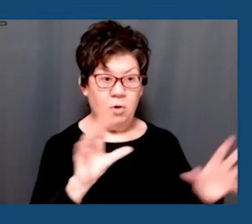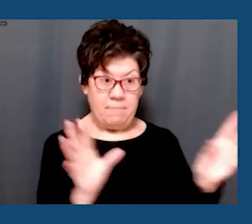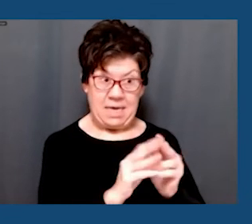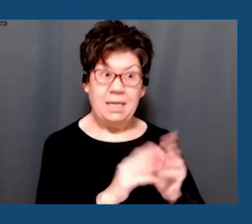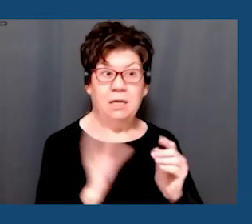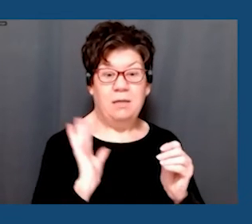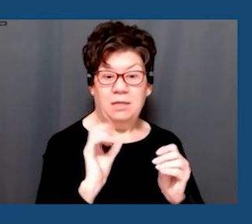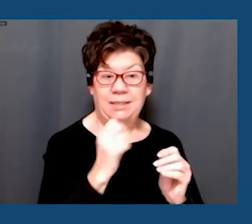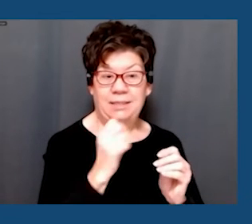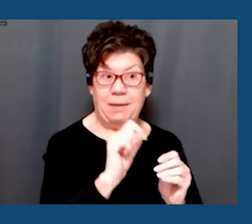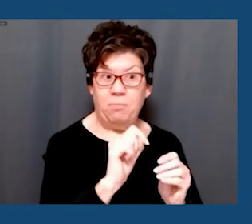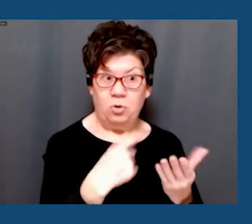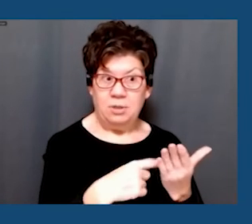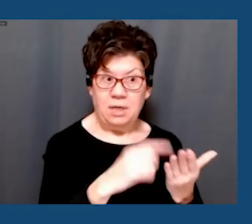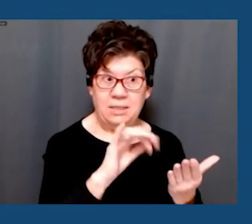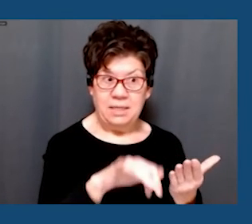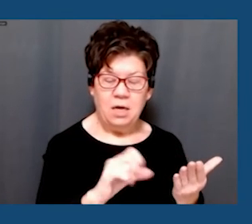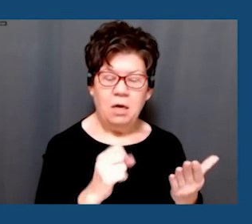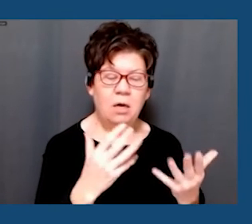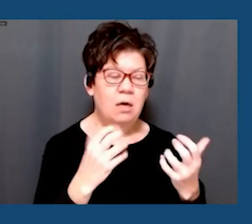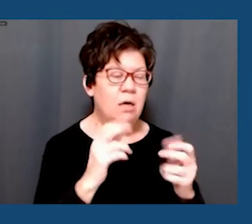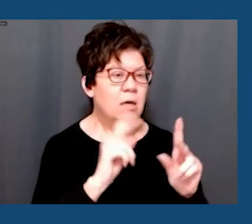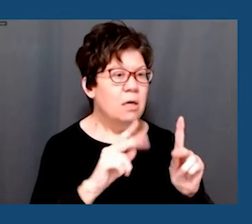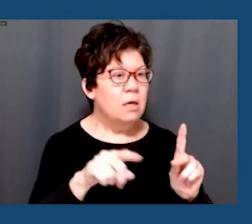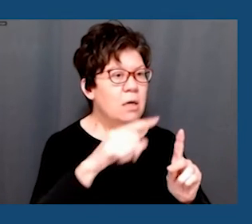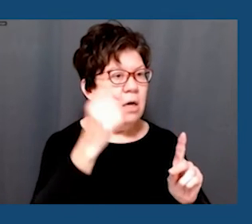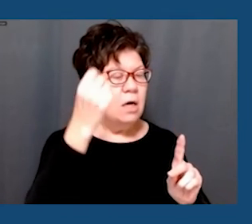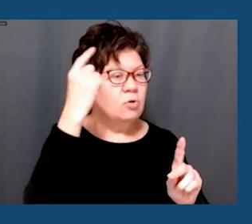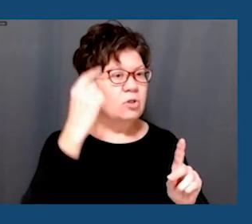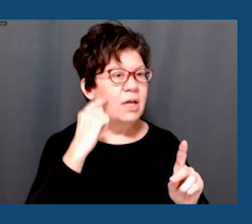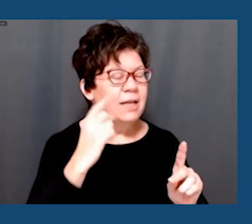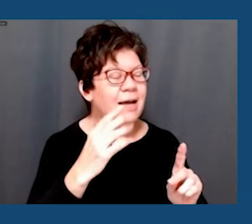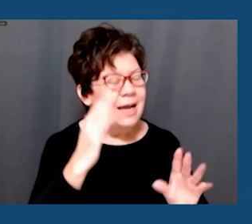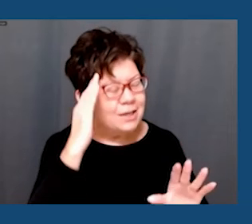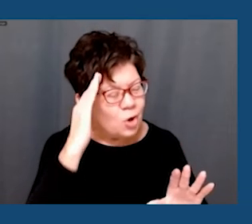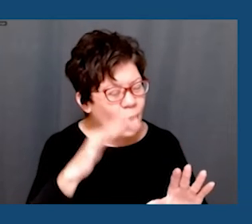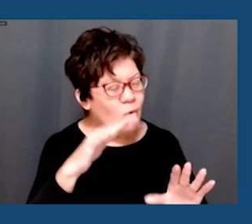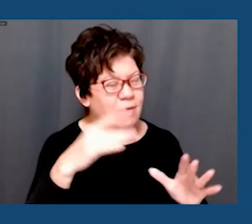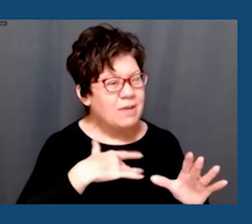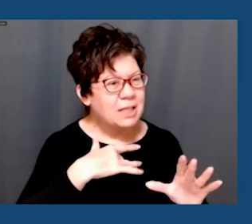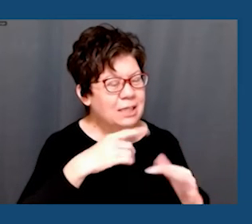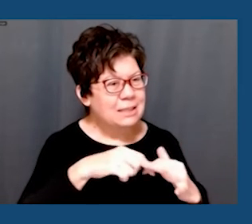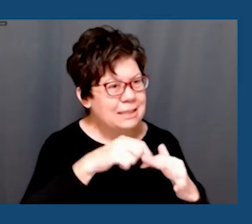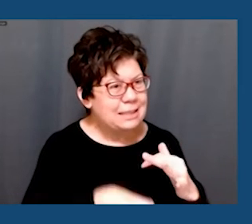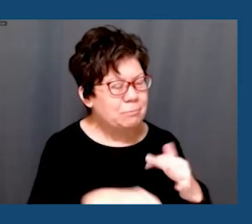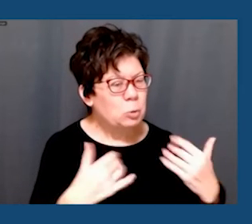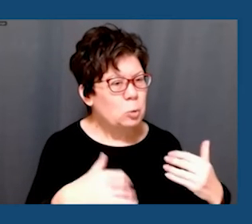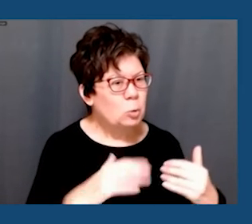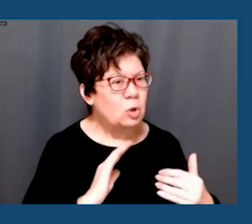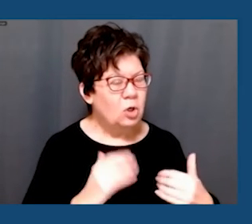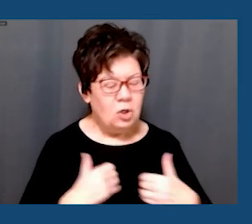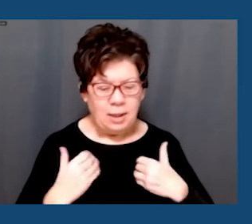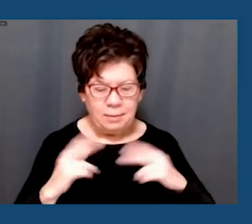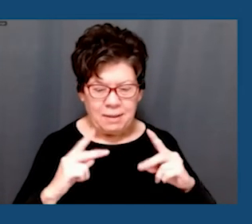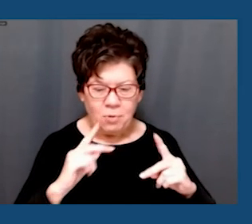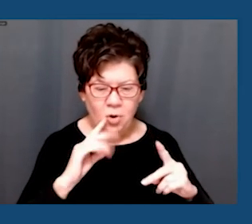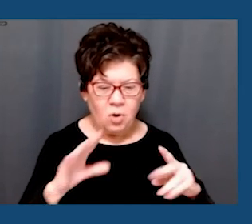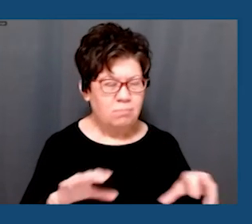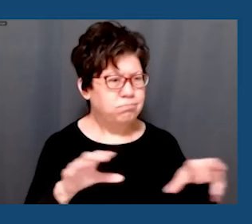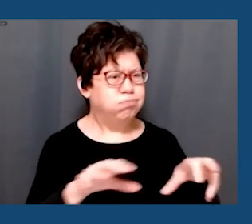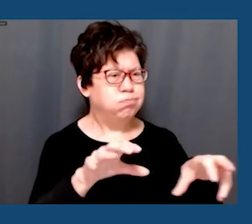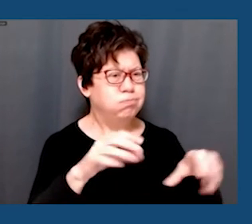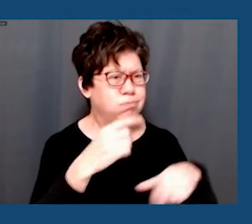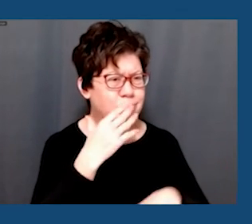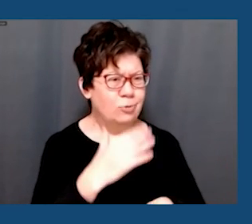already. So I want people to understand, and I understand feelings are deeply felt, and our young people, they're energized, they're activists. I was out there with my